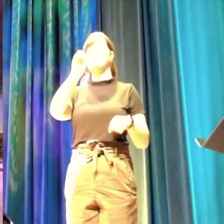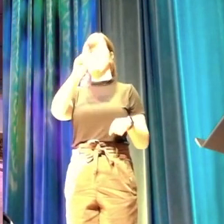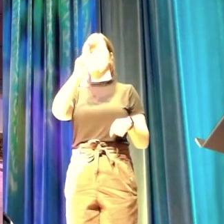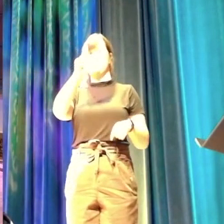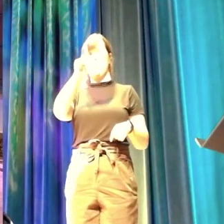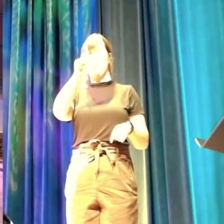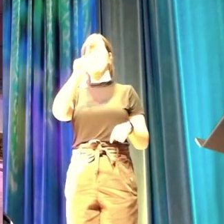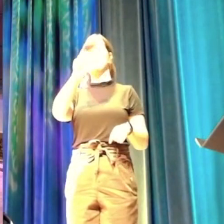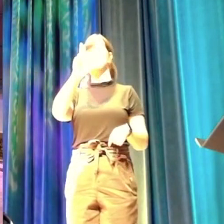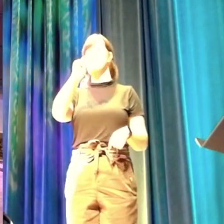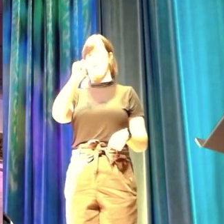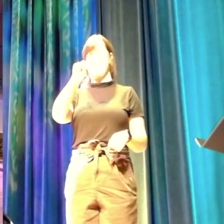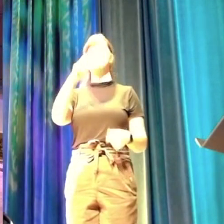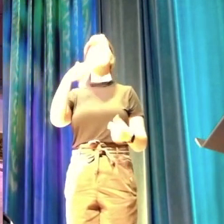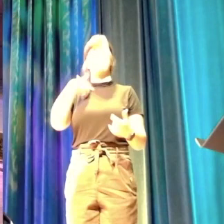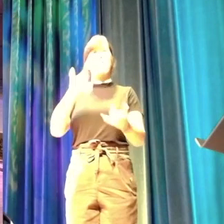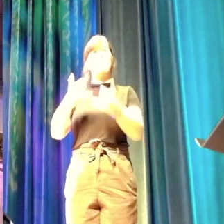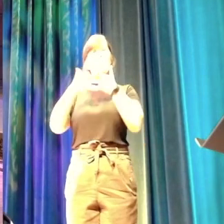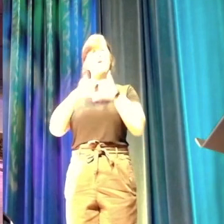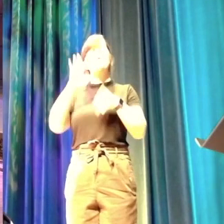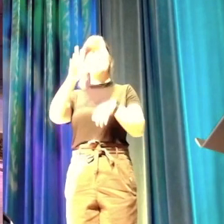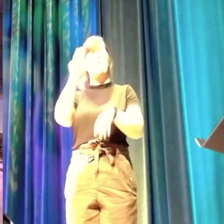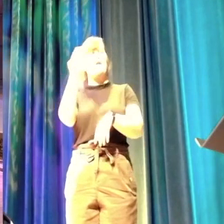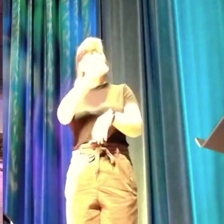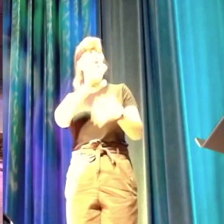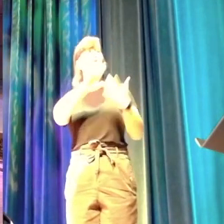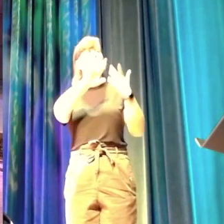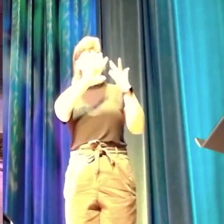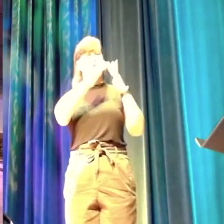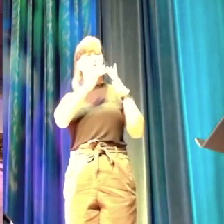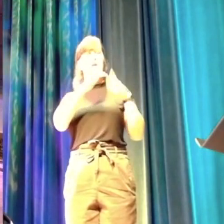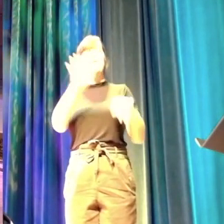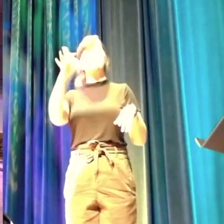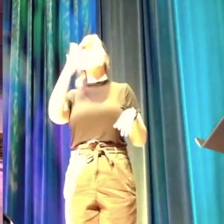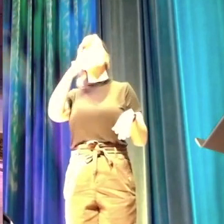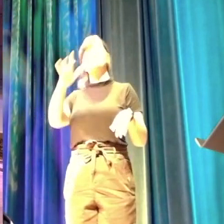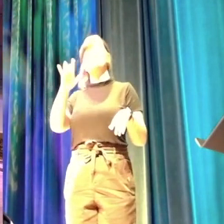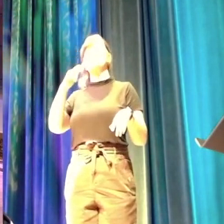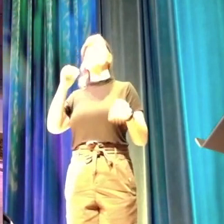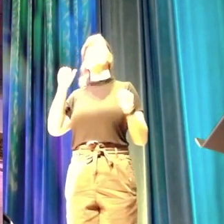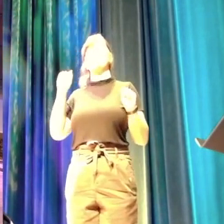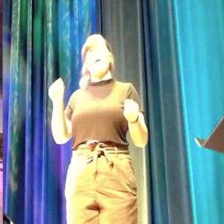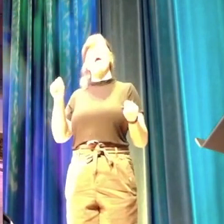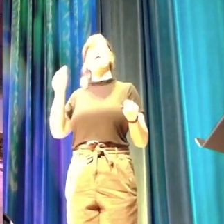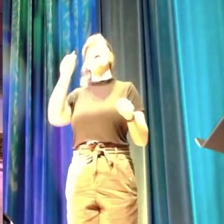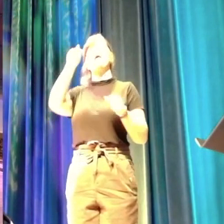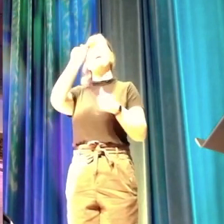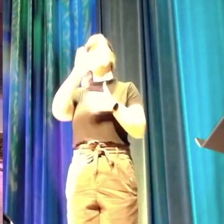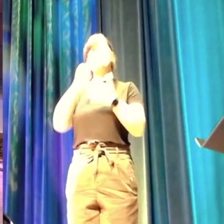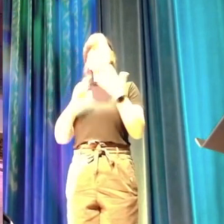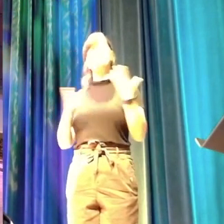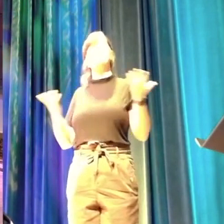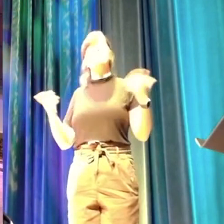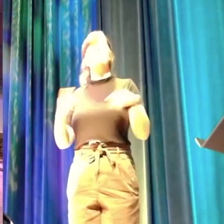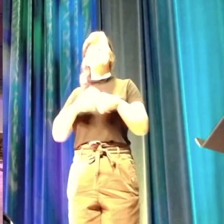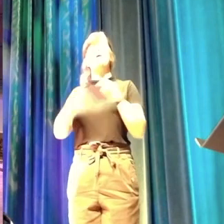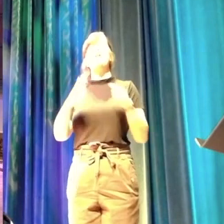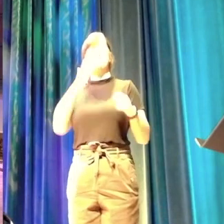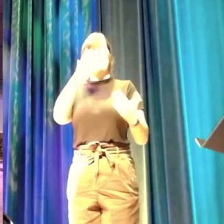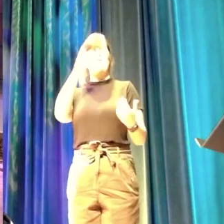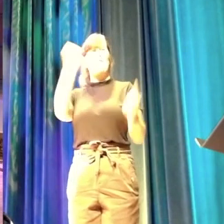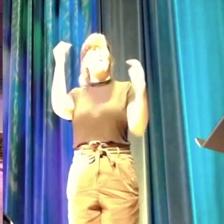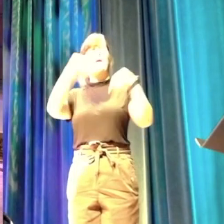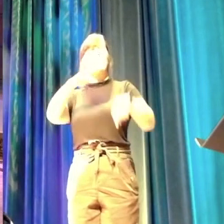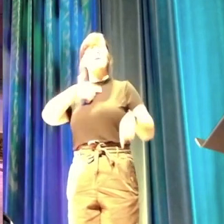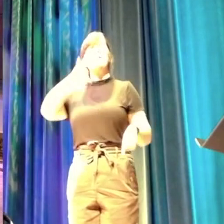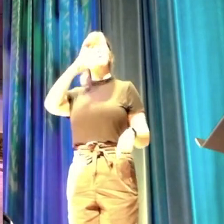accomplishments online. Unfortunately, or fortunately, I couldn't list them all today. But thank you for coming out and